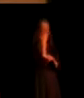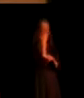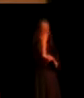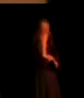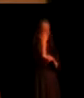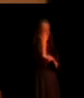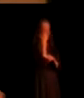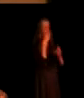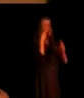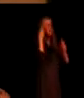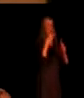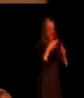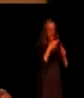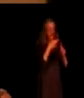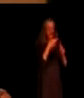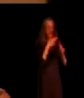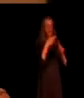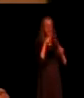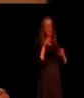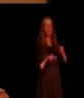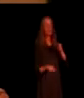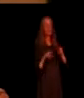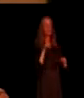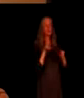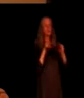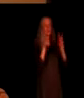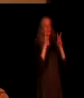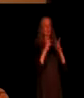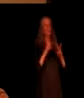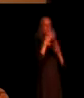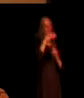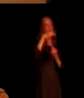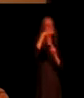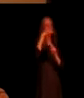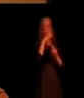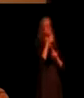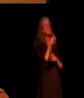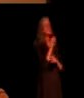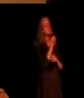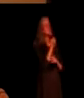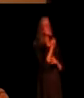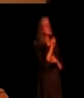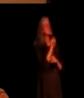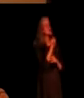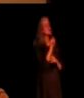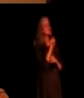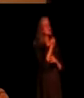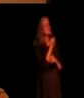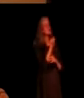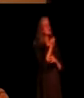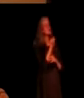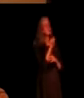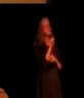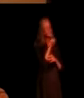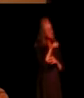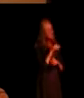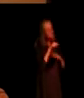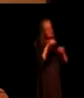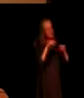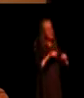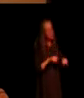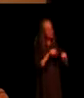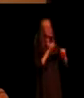first looking of weather satellite data and whether and if he could discern any kind